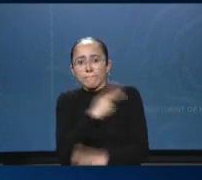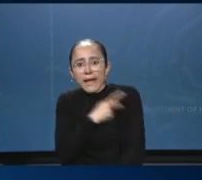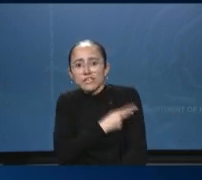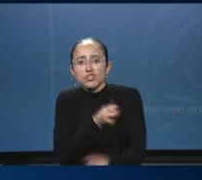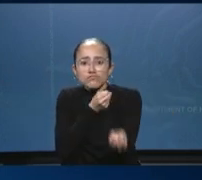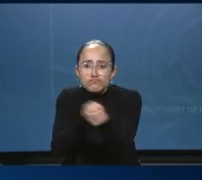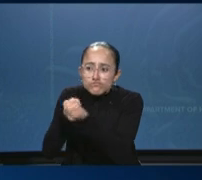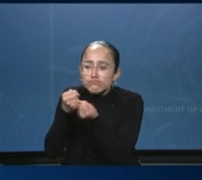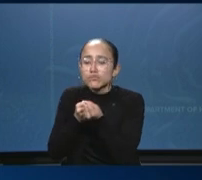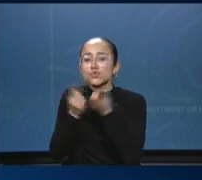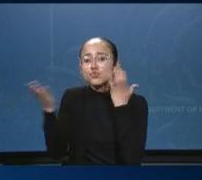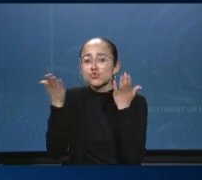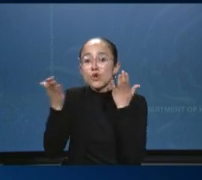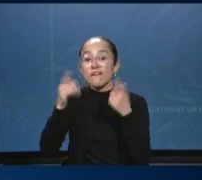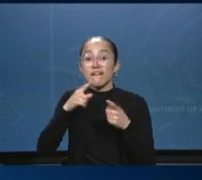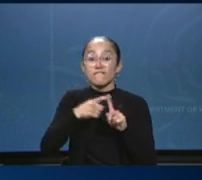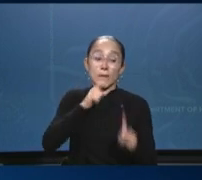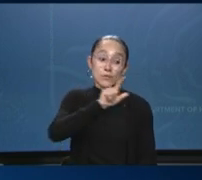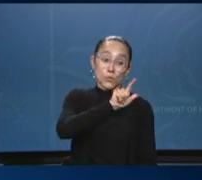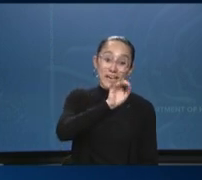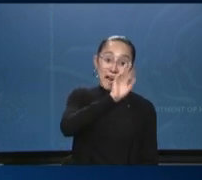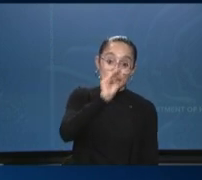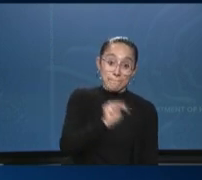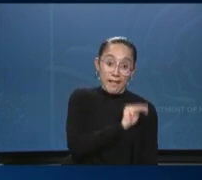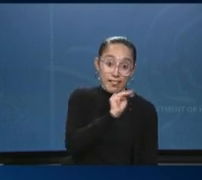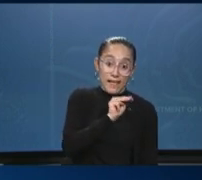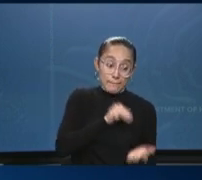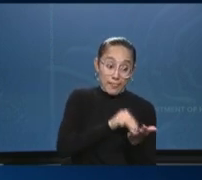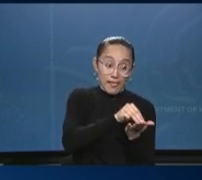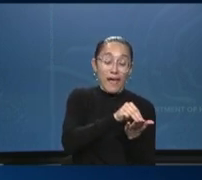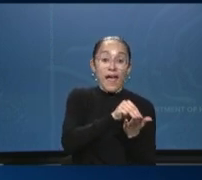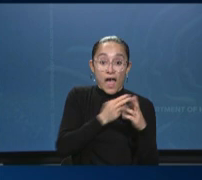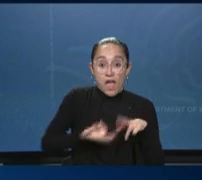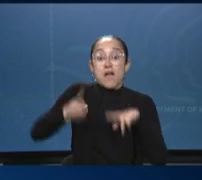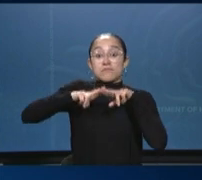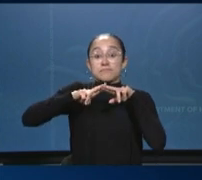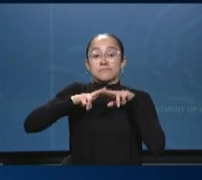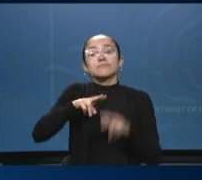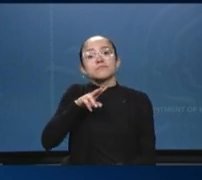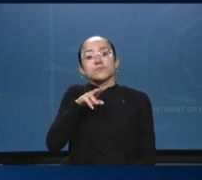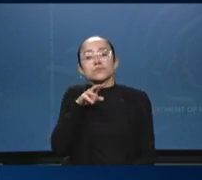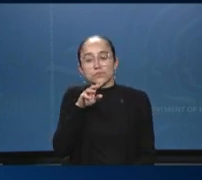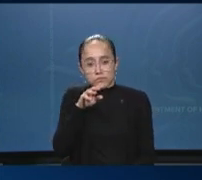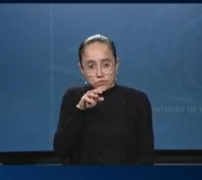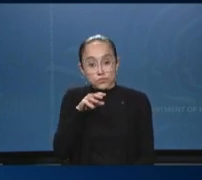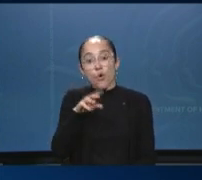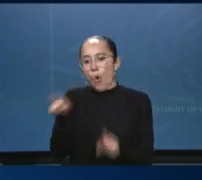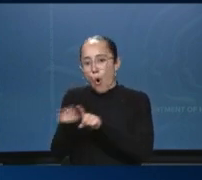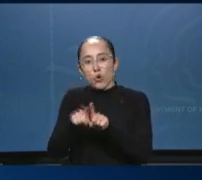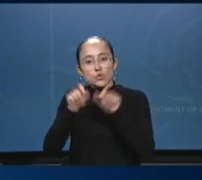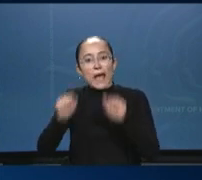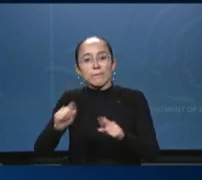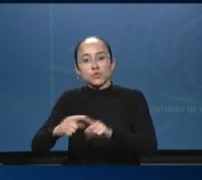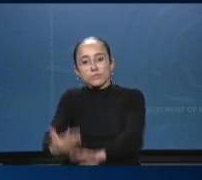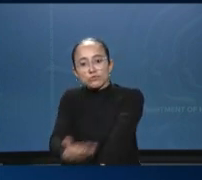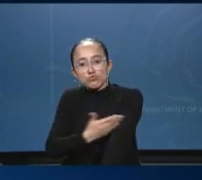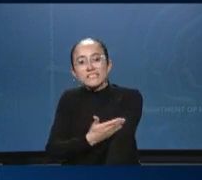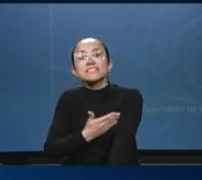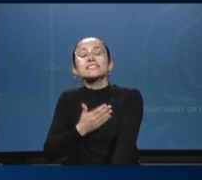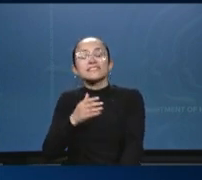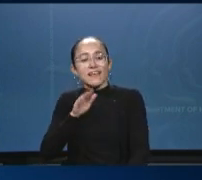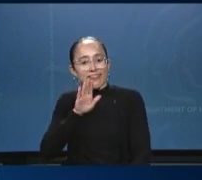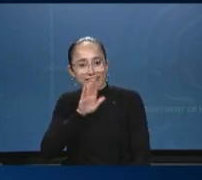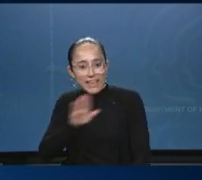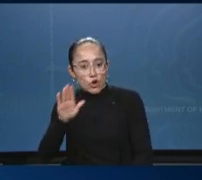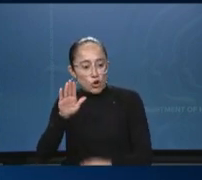served to 29 million patients. And they were also able to increase the primary and preventive care